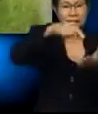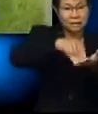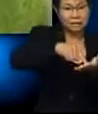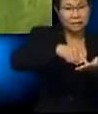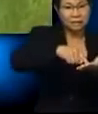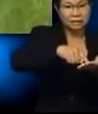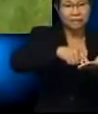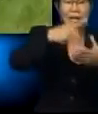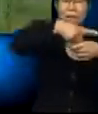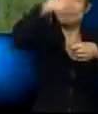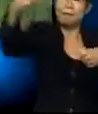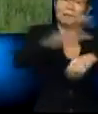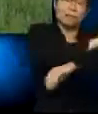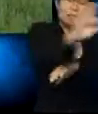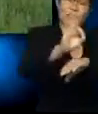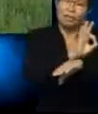This is a paddy field.